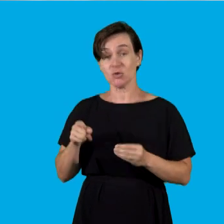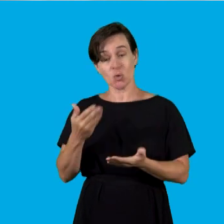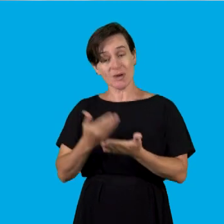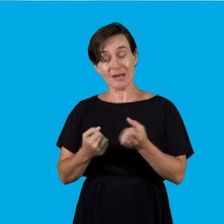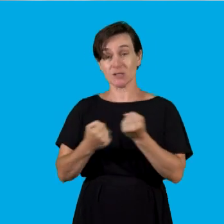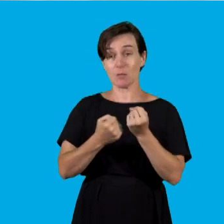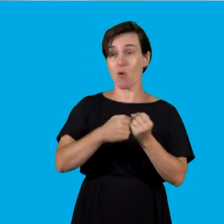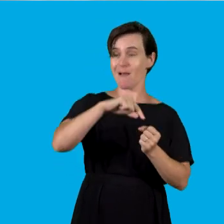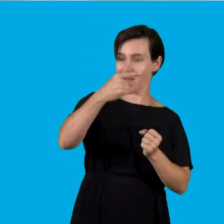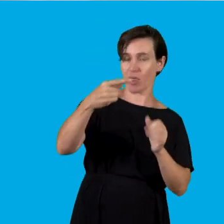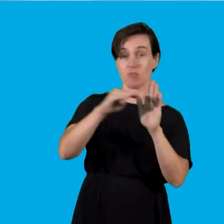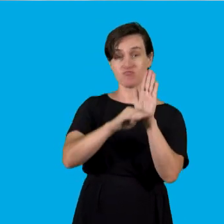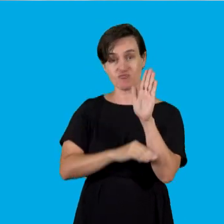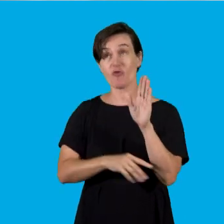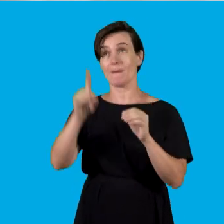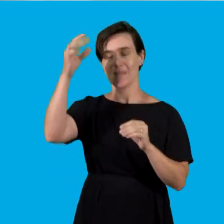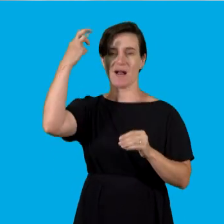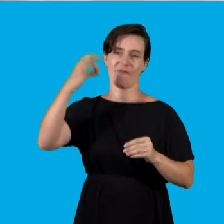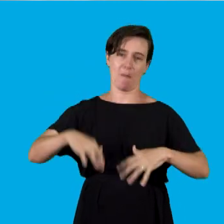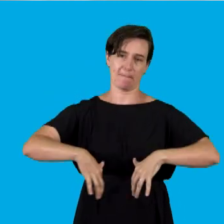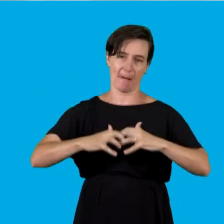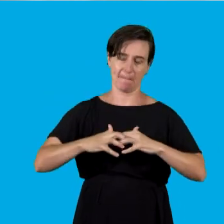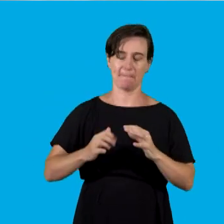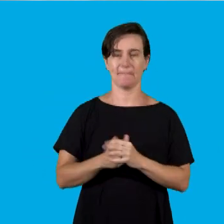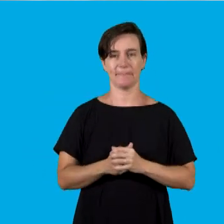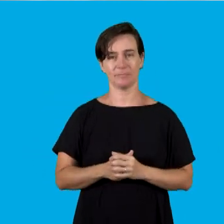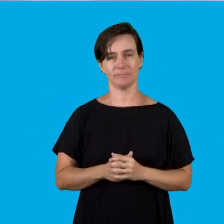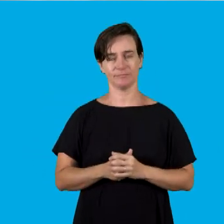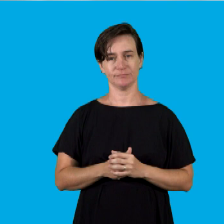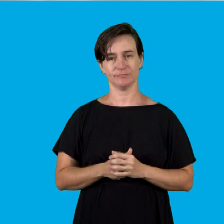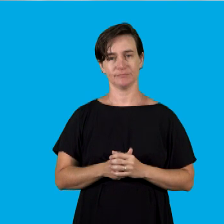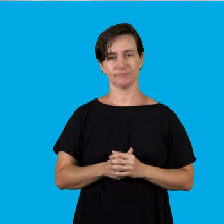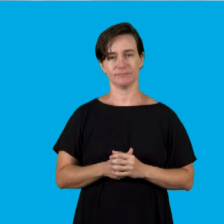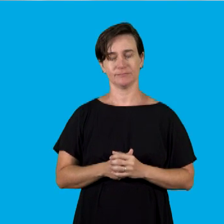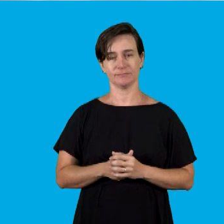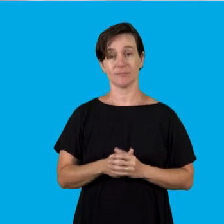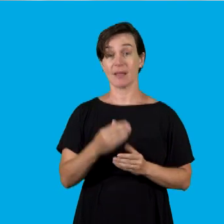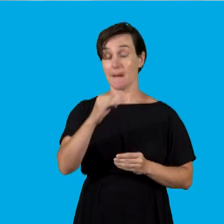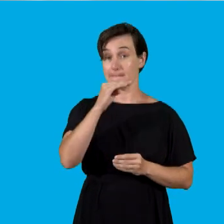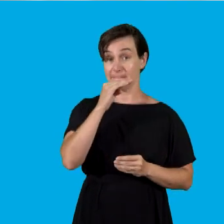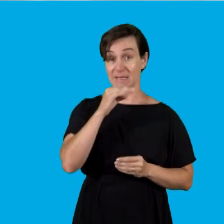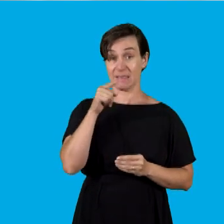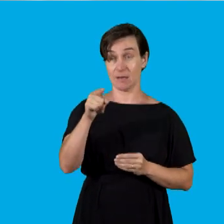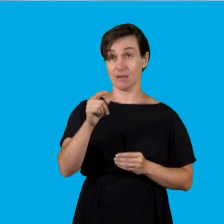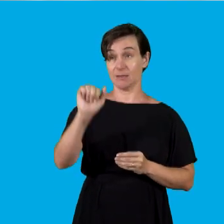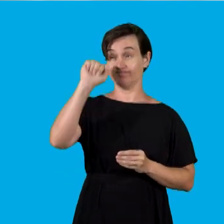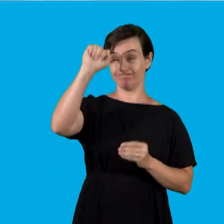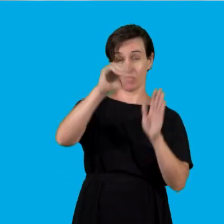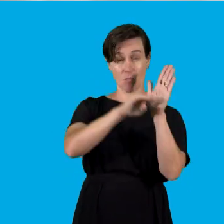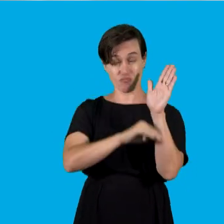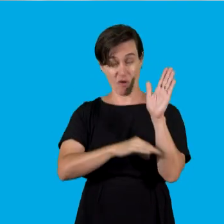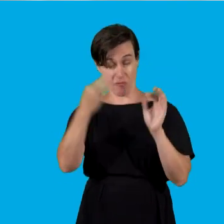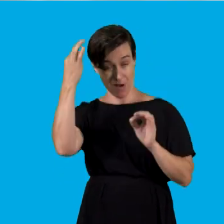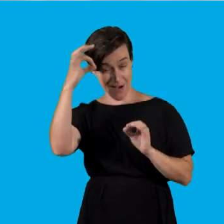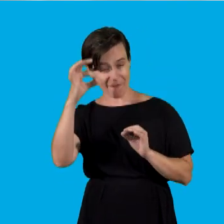you can support alleviation programs that have been started by the government. By so doing, those poverty